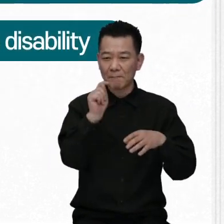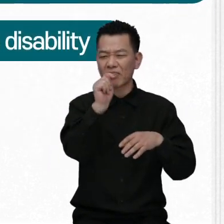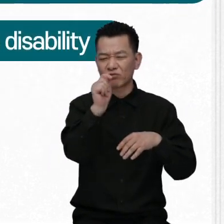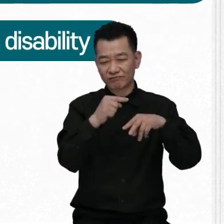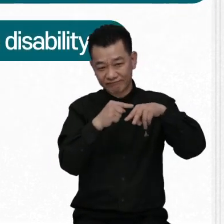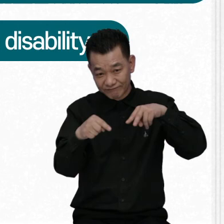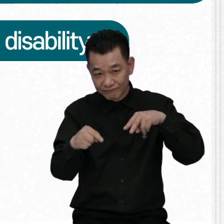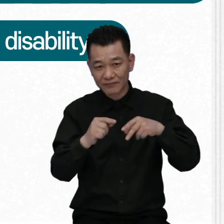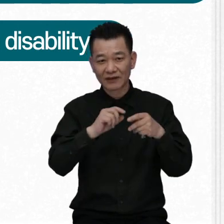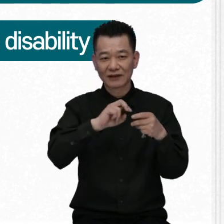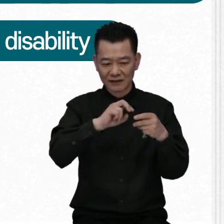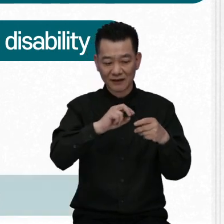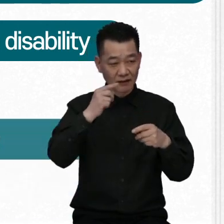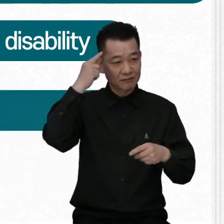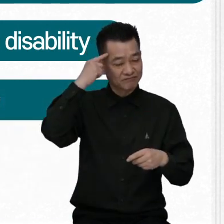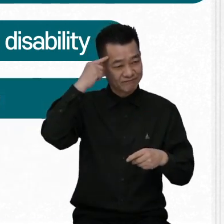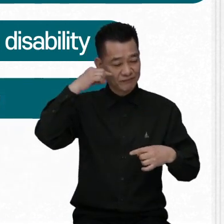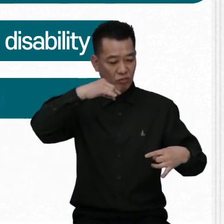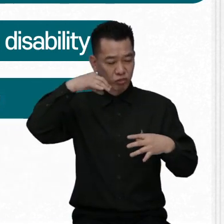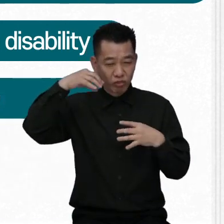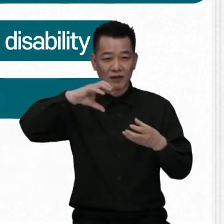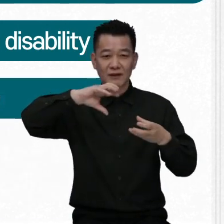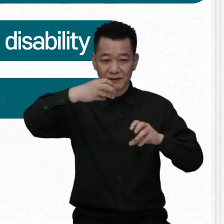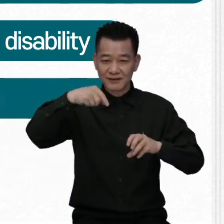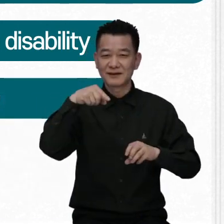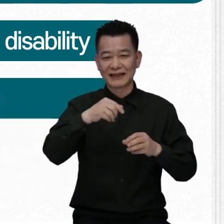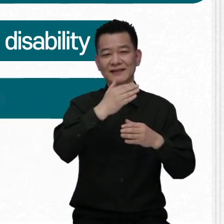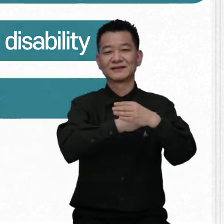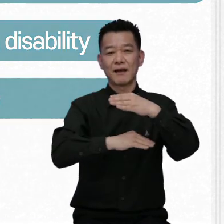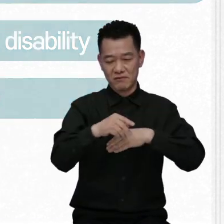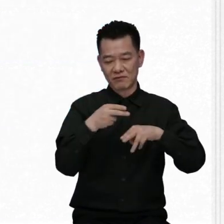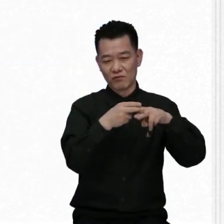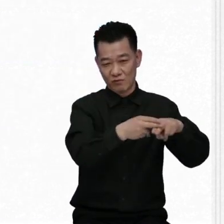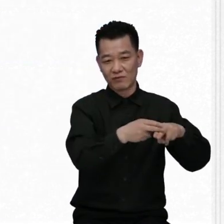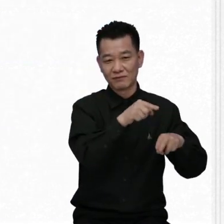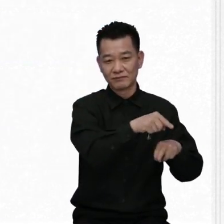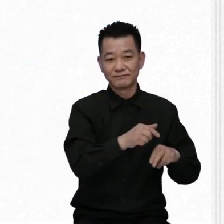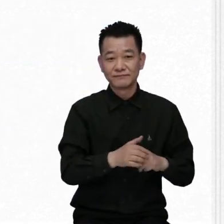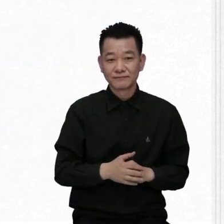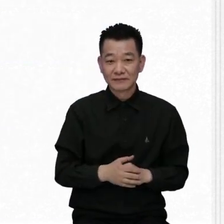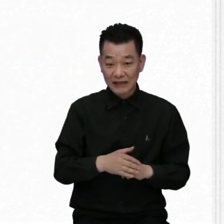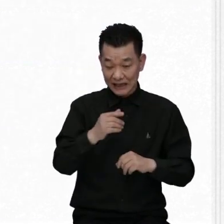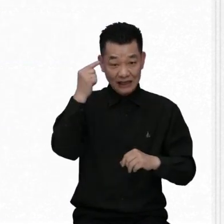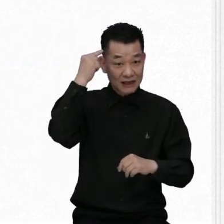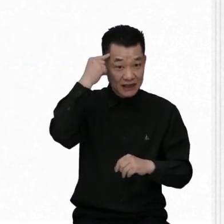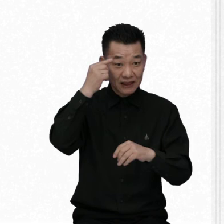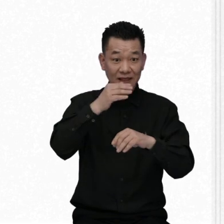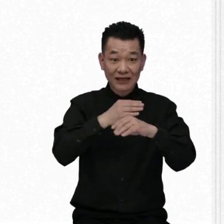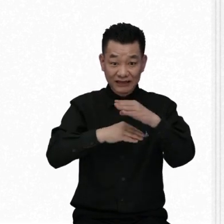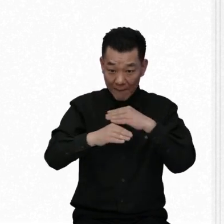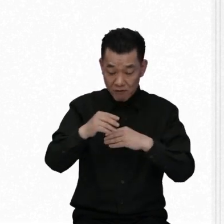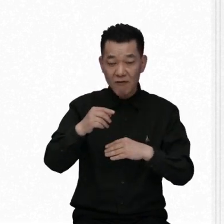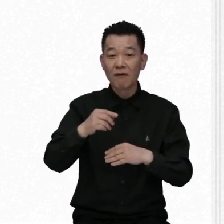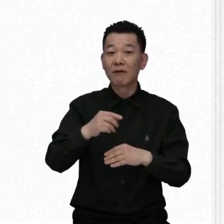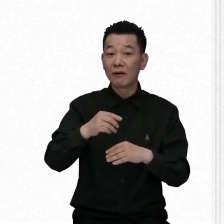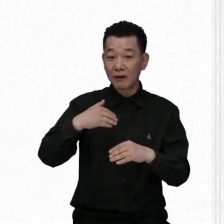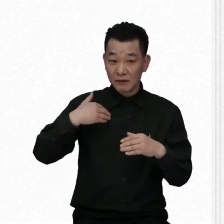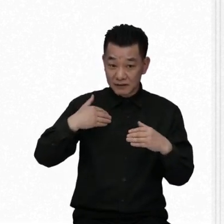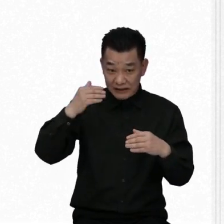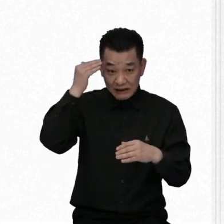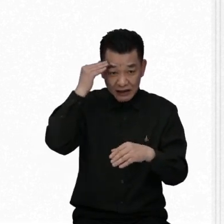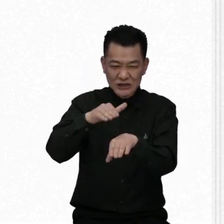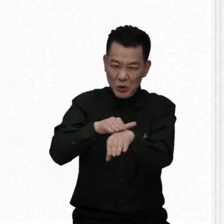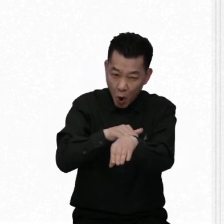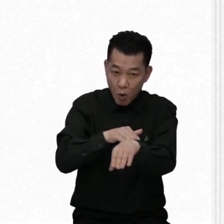and urinary fistula, and epilepsy disability. For mental disability, there are intellectual